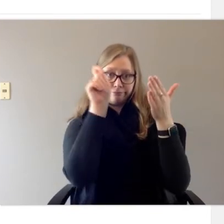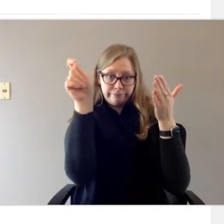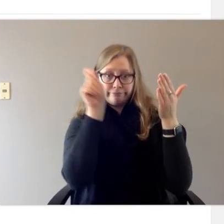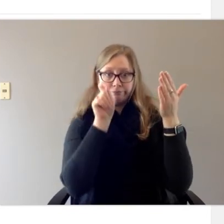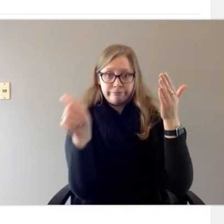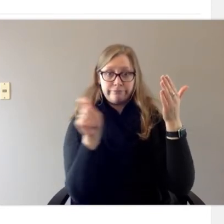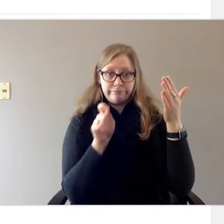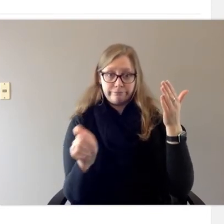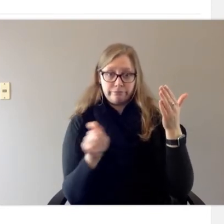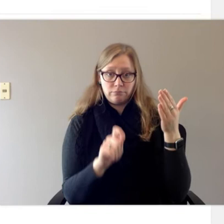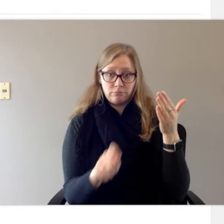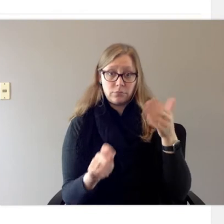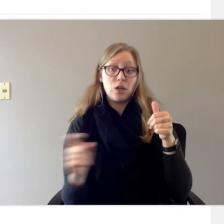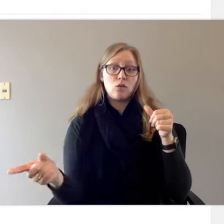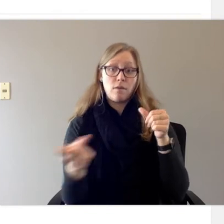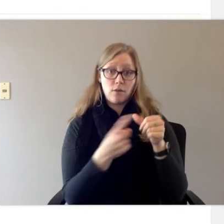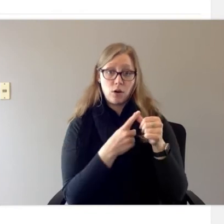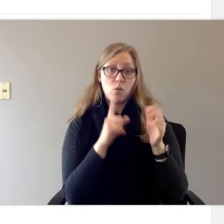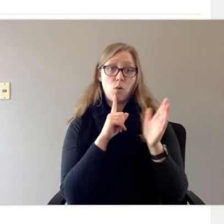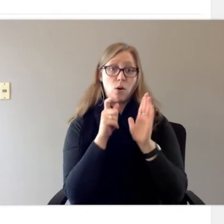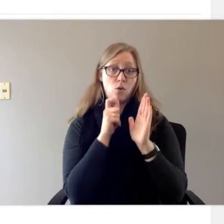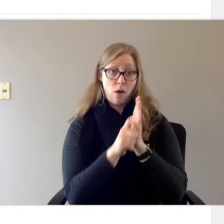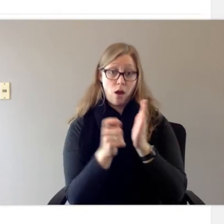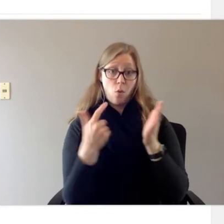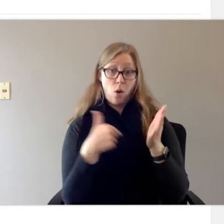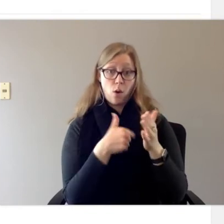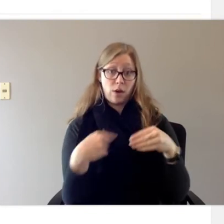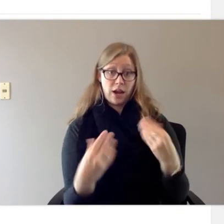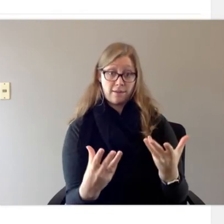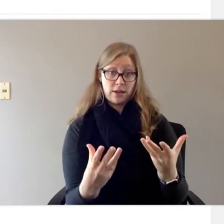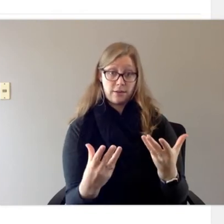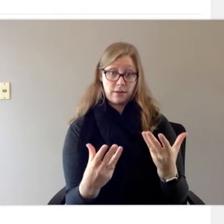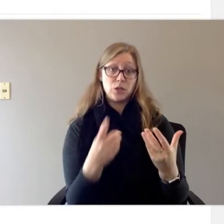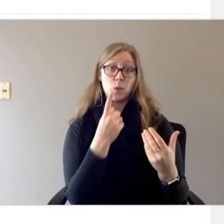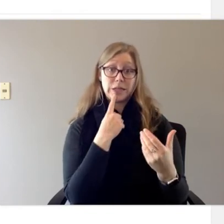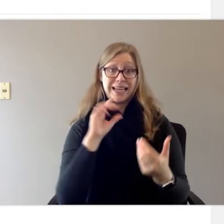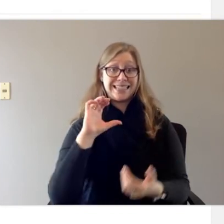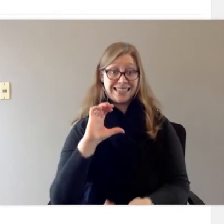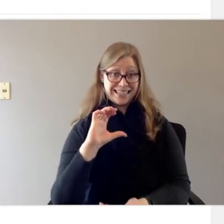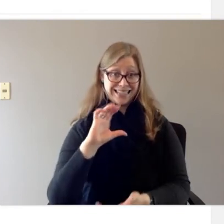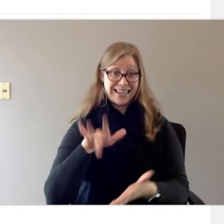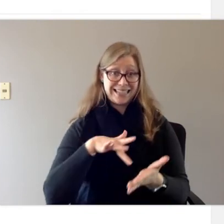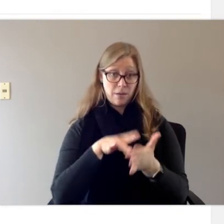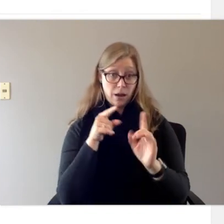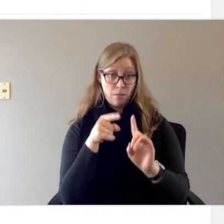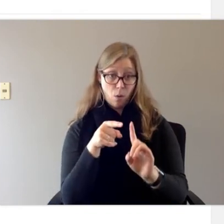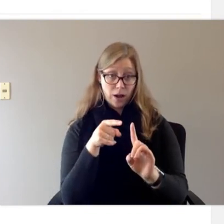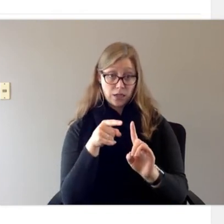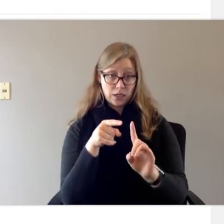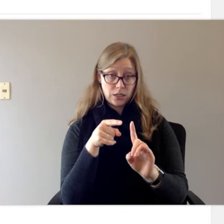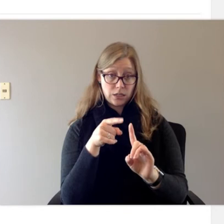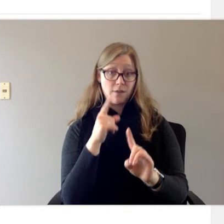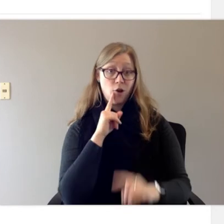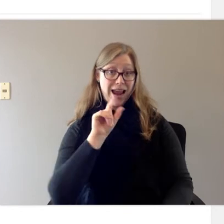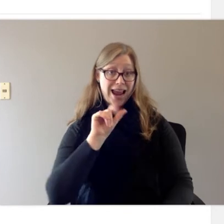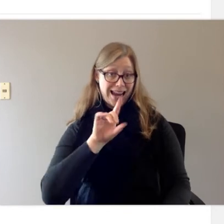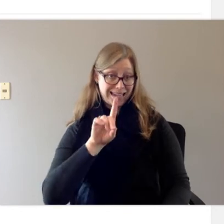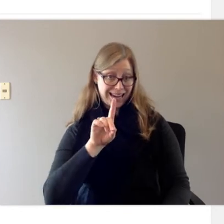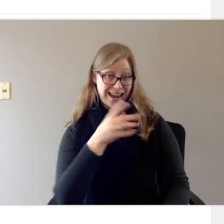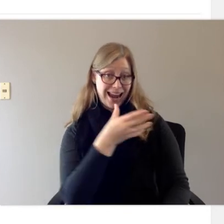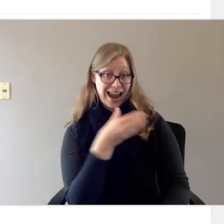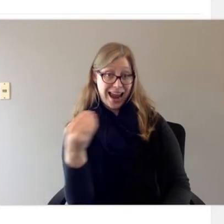say C is the midpoint of AD